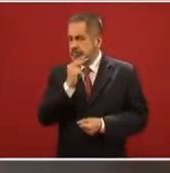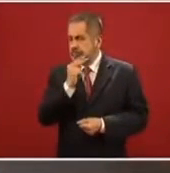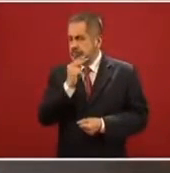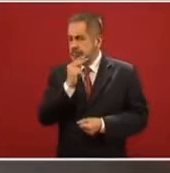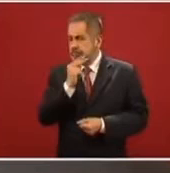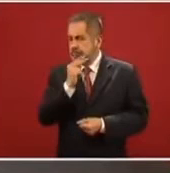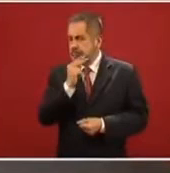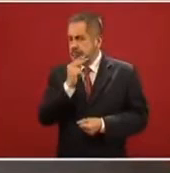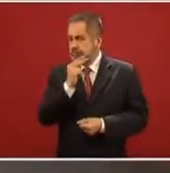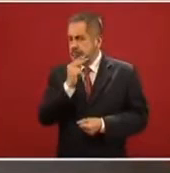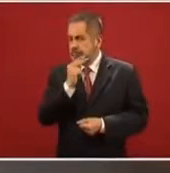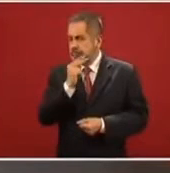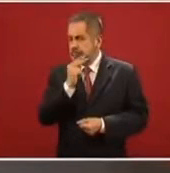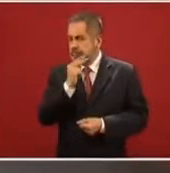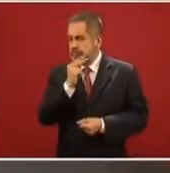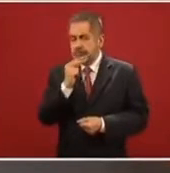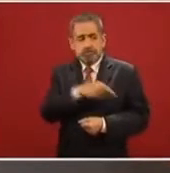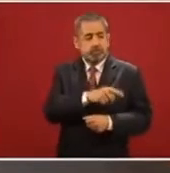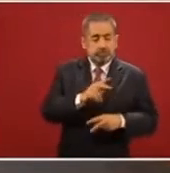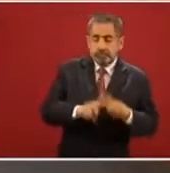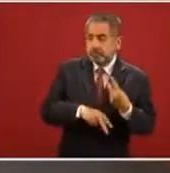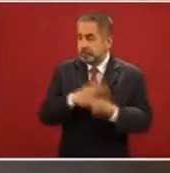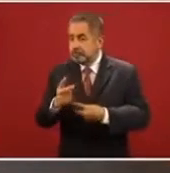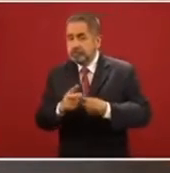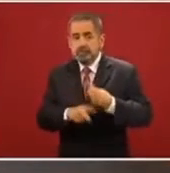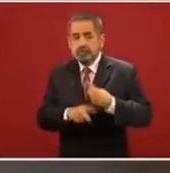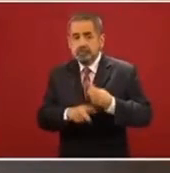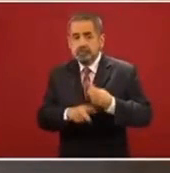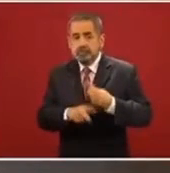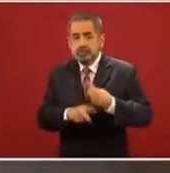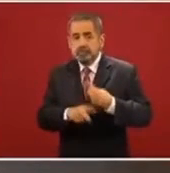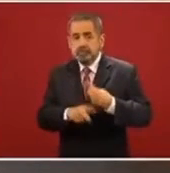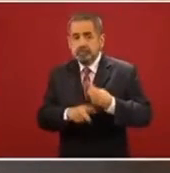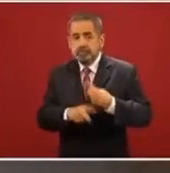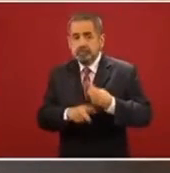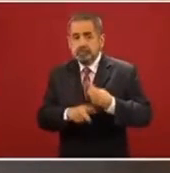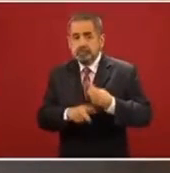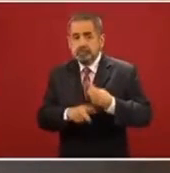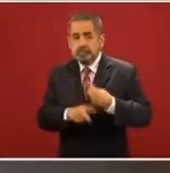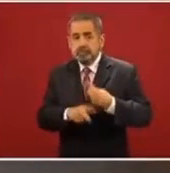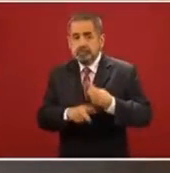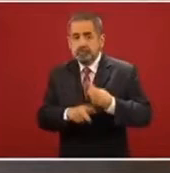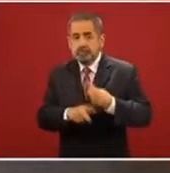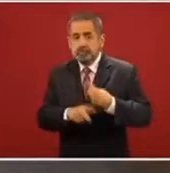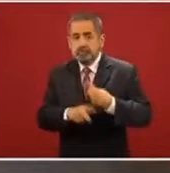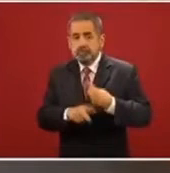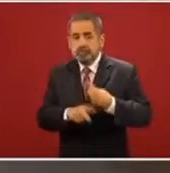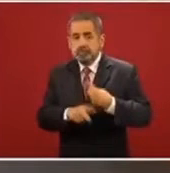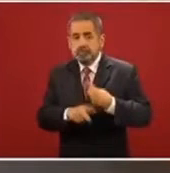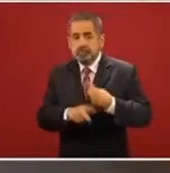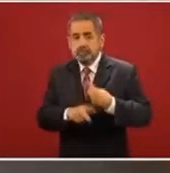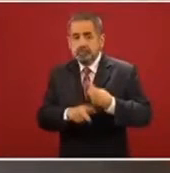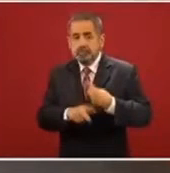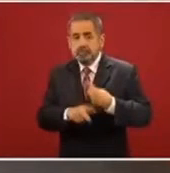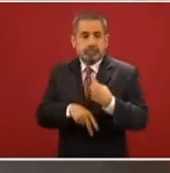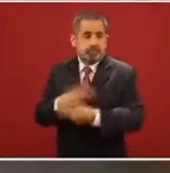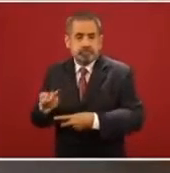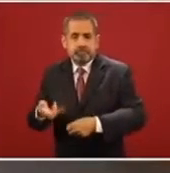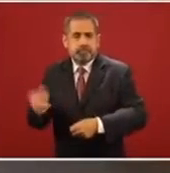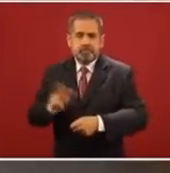to go to las unidades de salud. healthcare organizations or